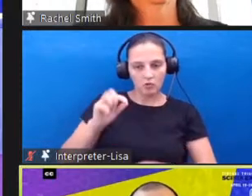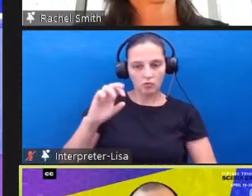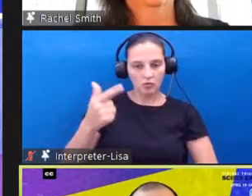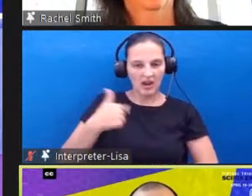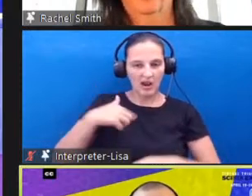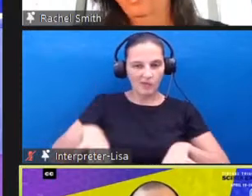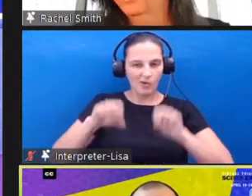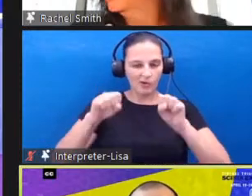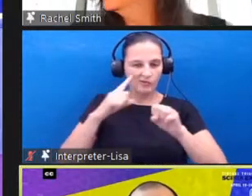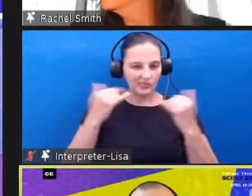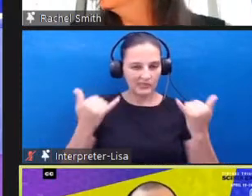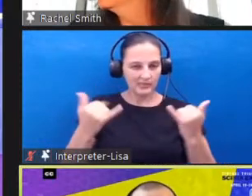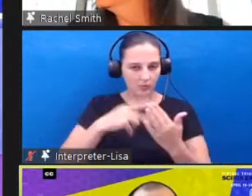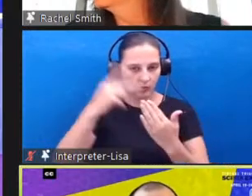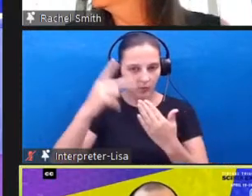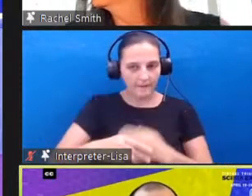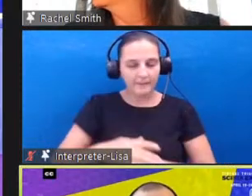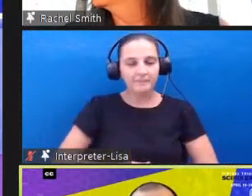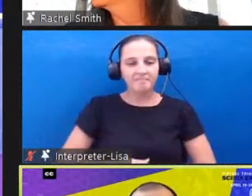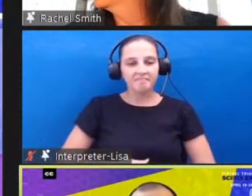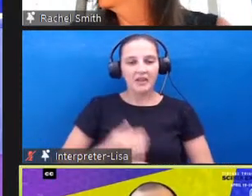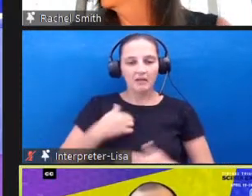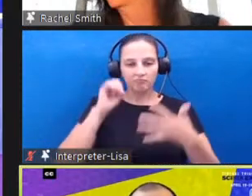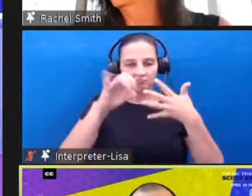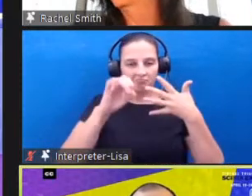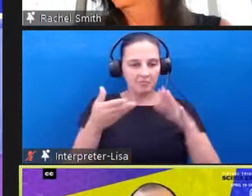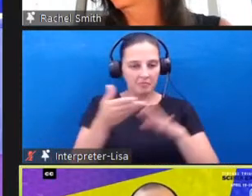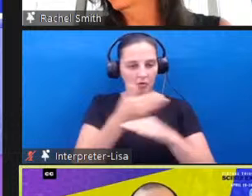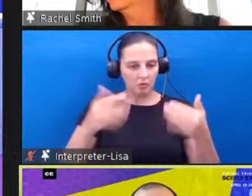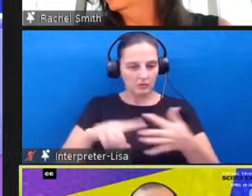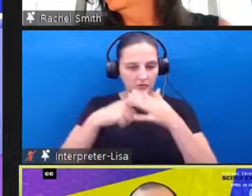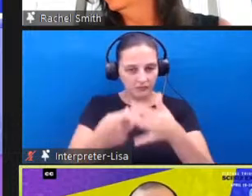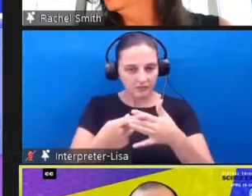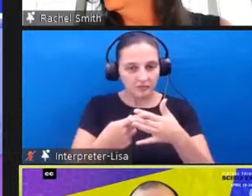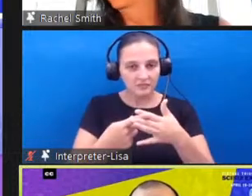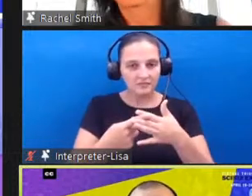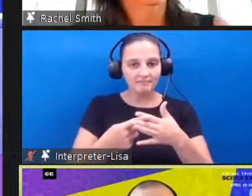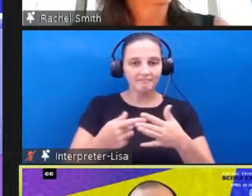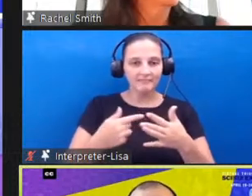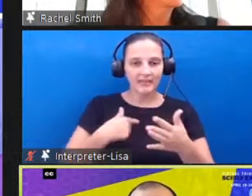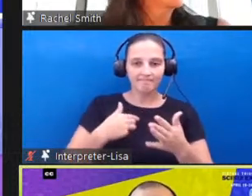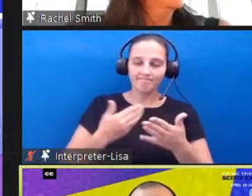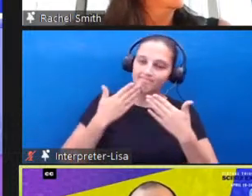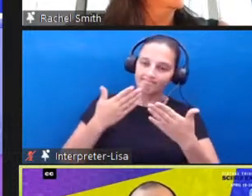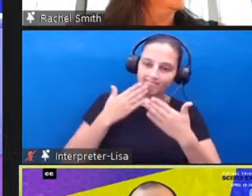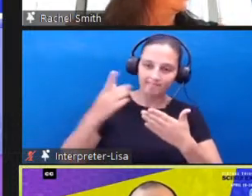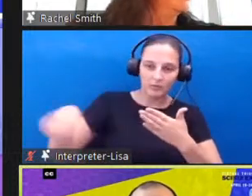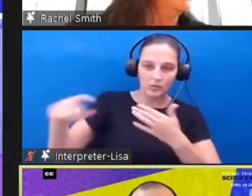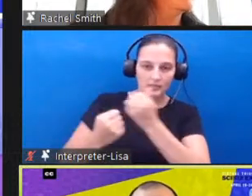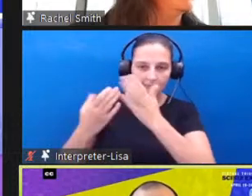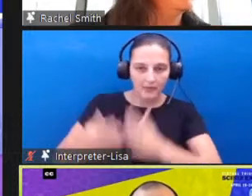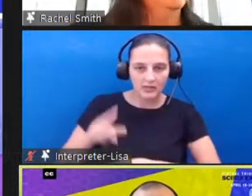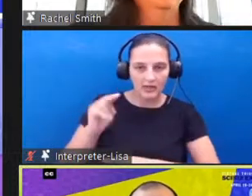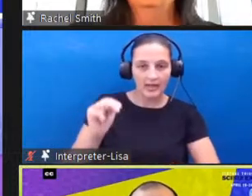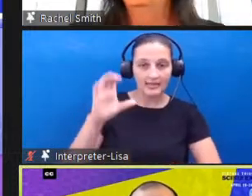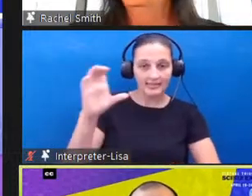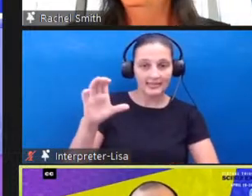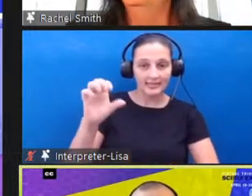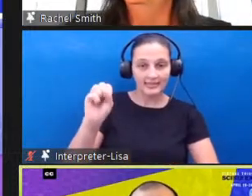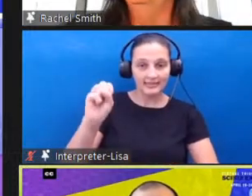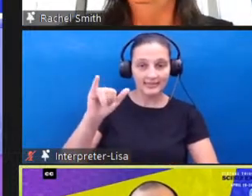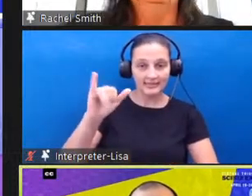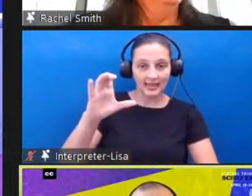during today's program. A couple things before we get started. I just want to send a big shout out to our sponsors, the NC SciFest and the